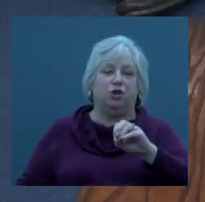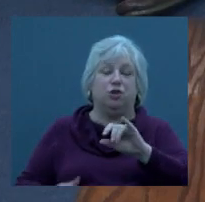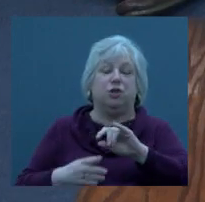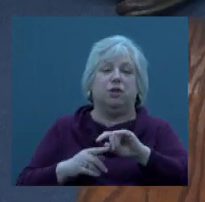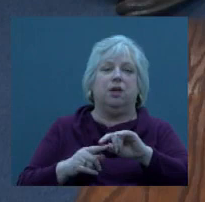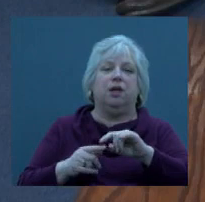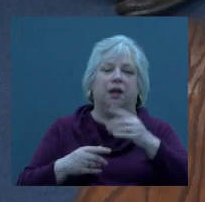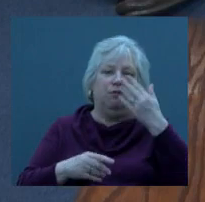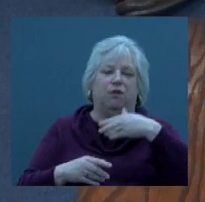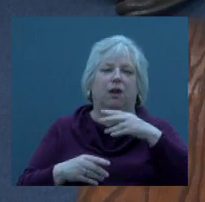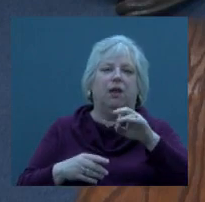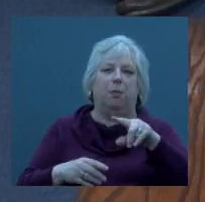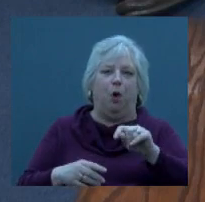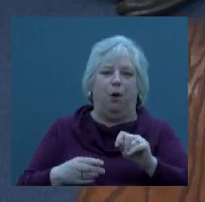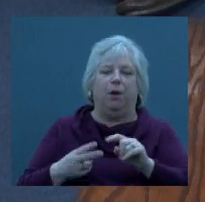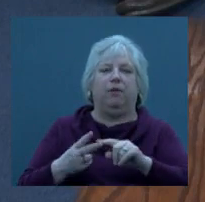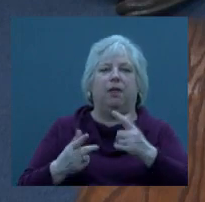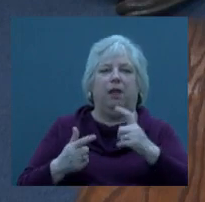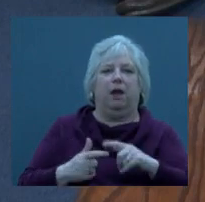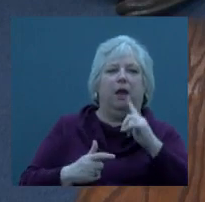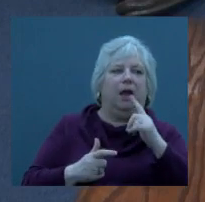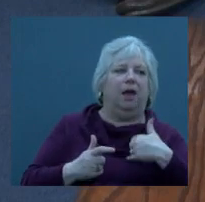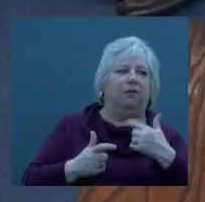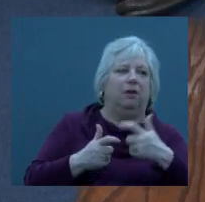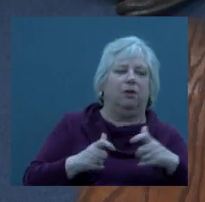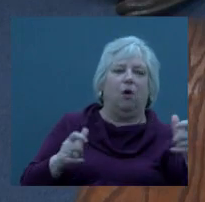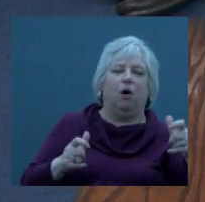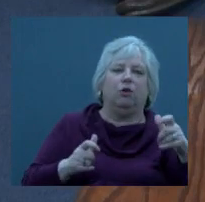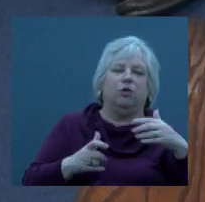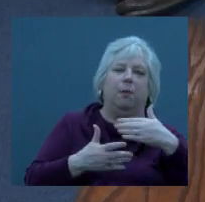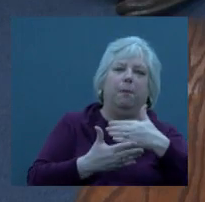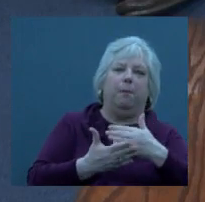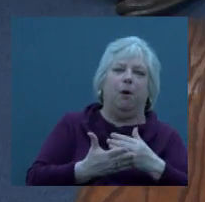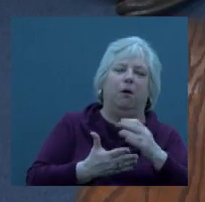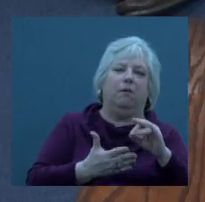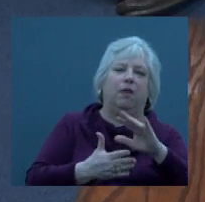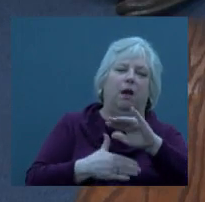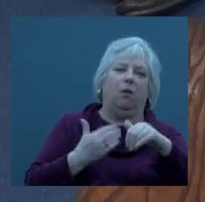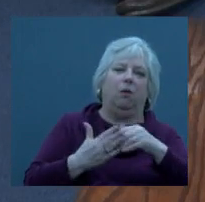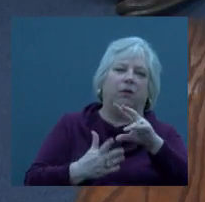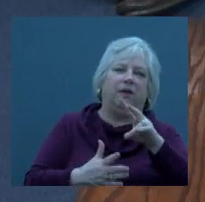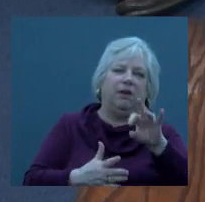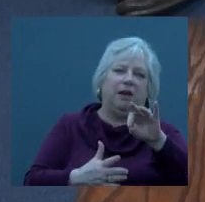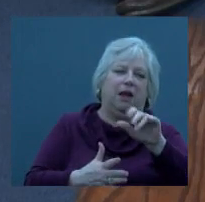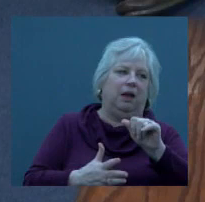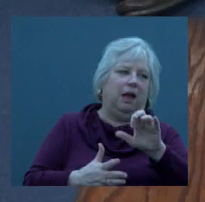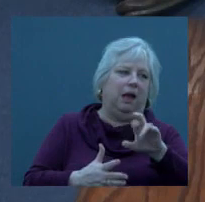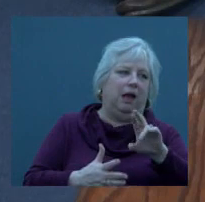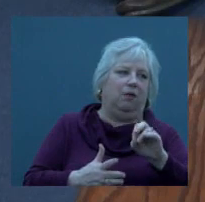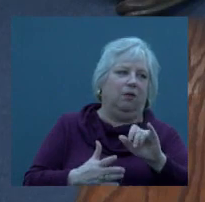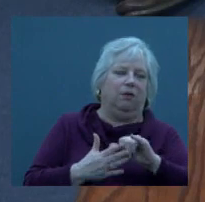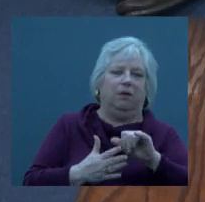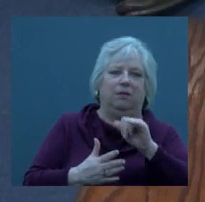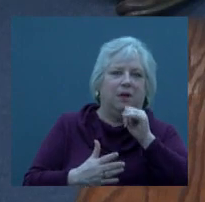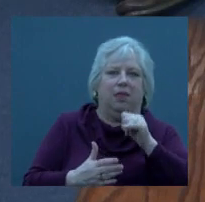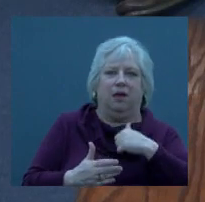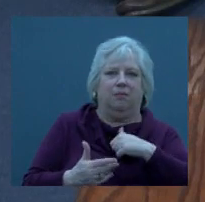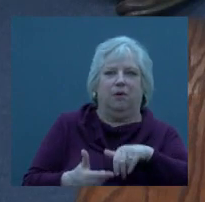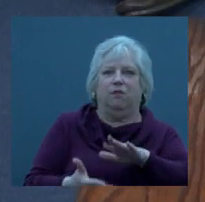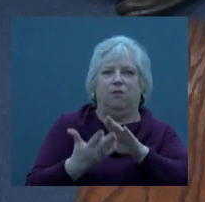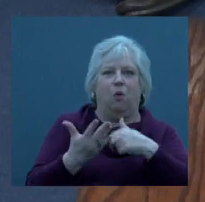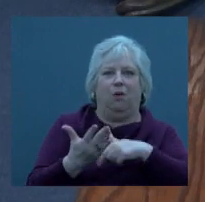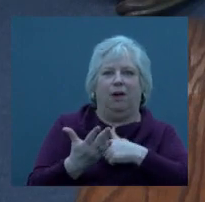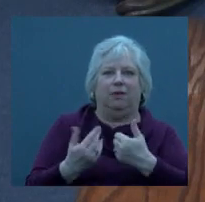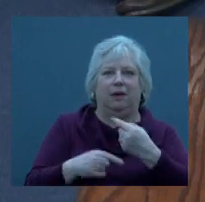And then there's a large portion of that whole 79-acre site that's nothing before us today as